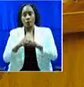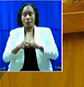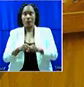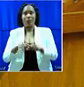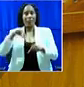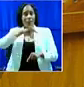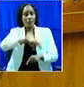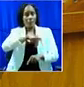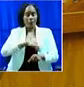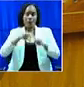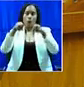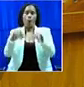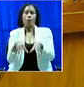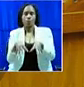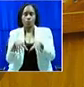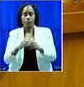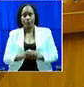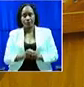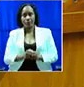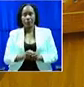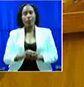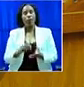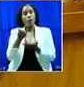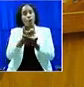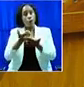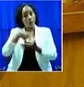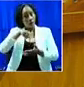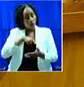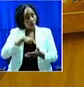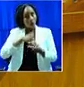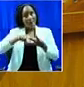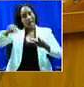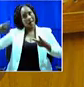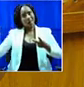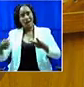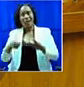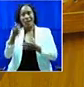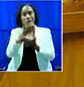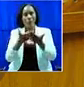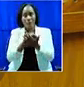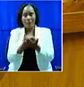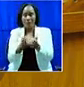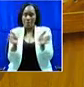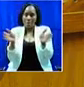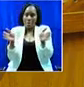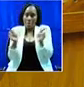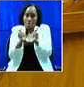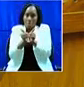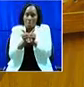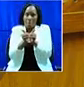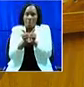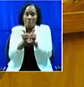Our economy, like other economies, has contracted sharply. Many businesses